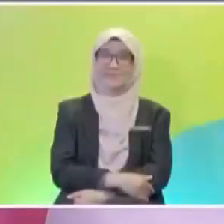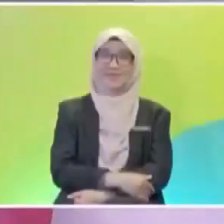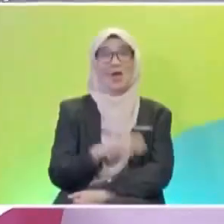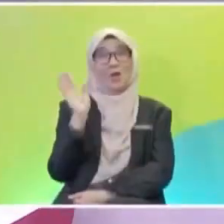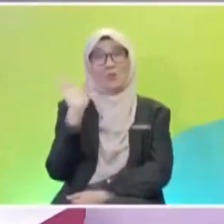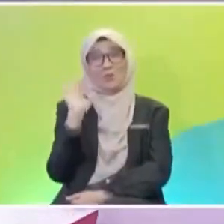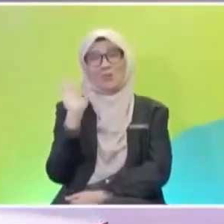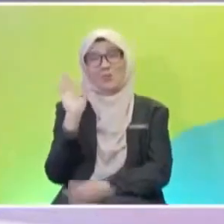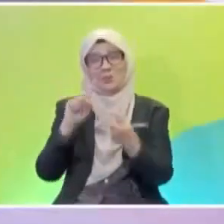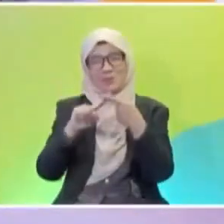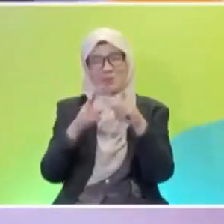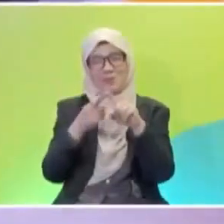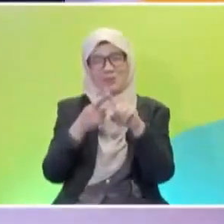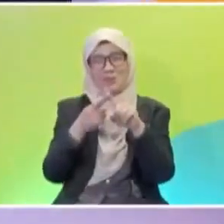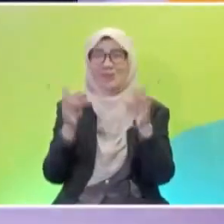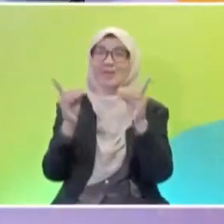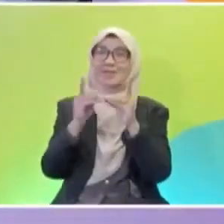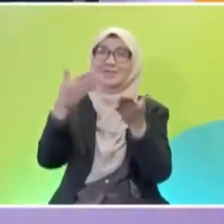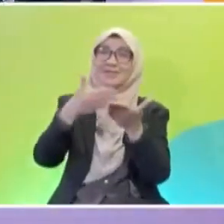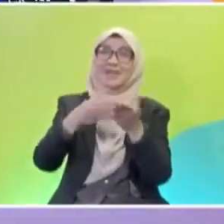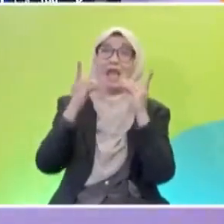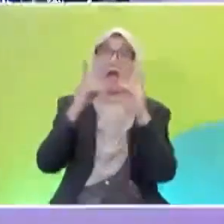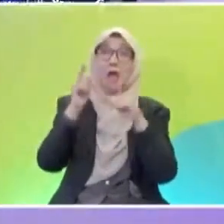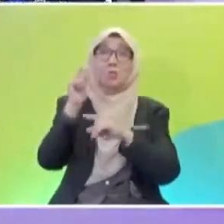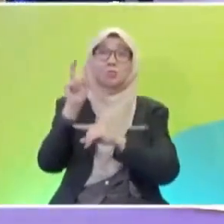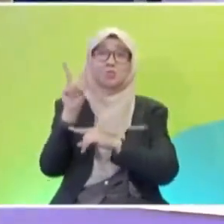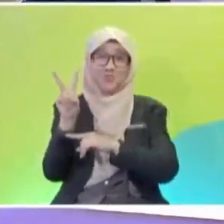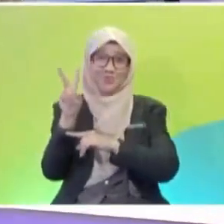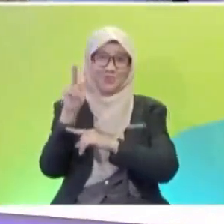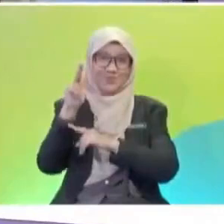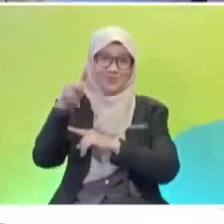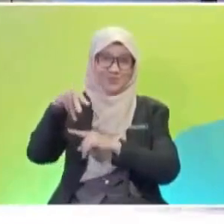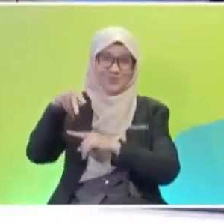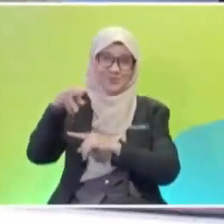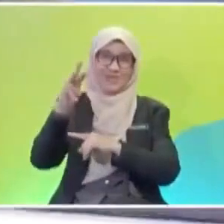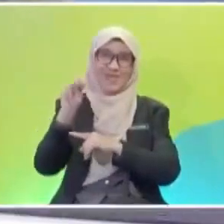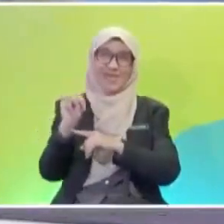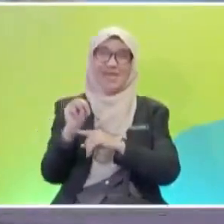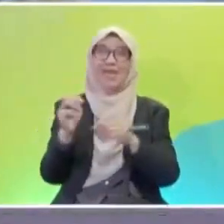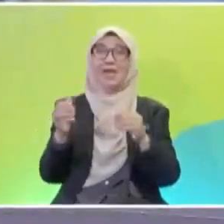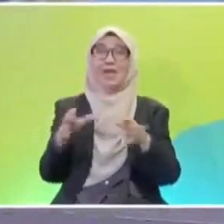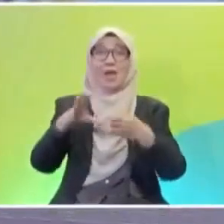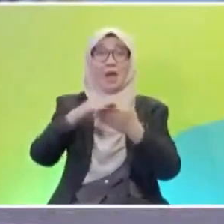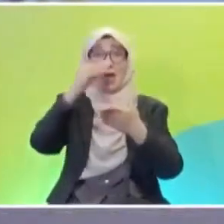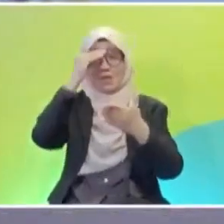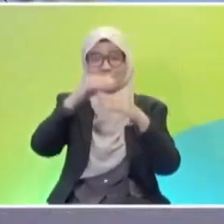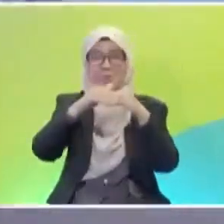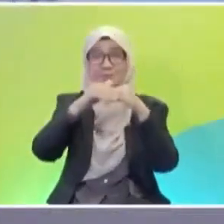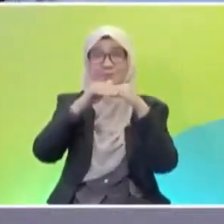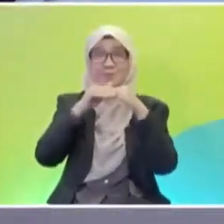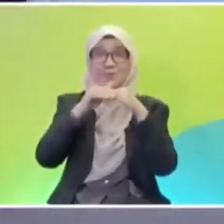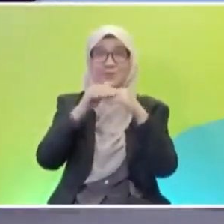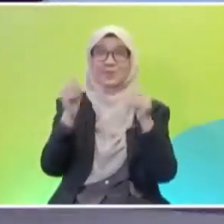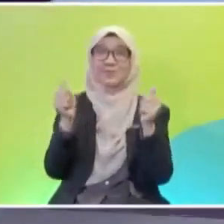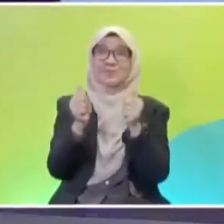Hello friends, welcome back to DDTV KPM and welcome back to class as well. We're here with Teacher Ima for our lesson